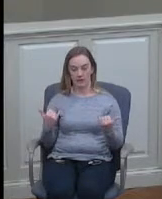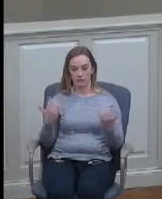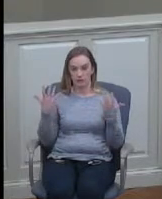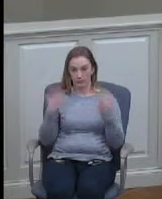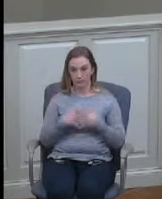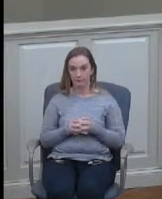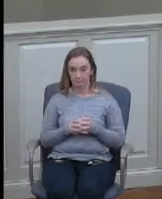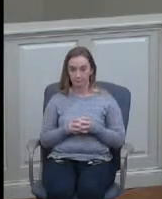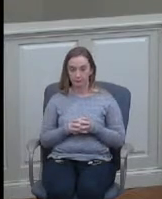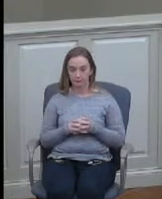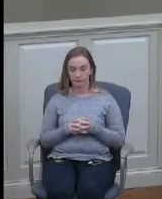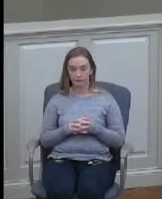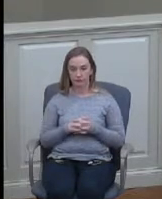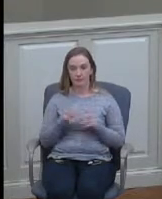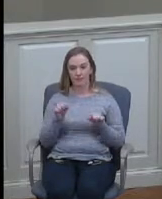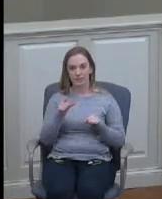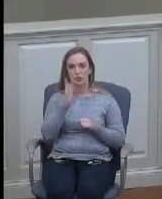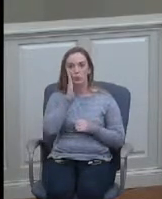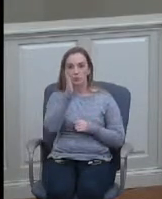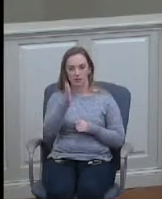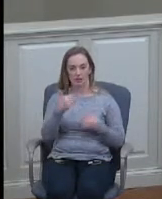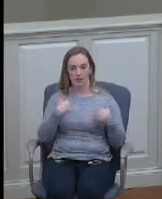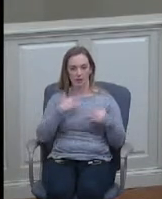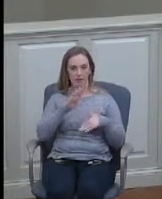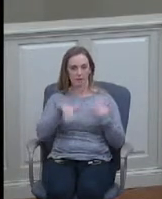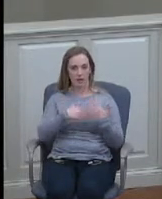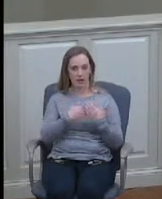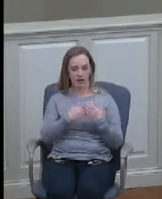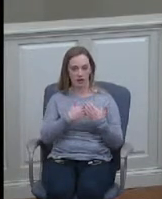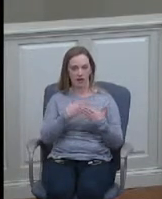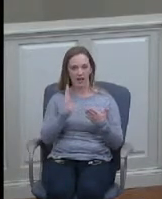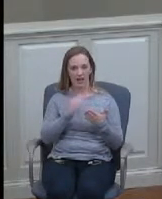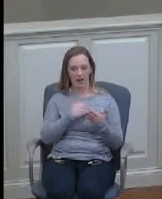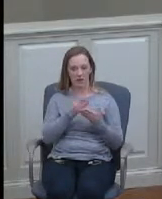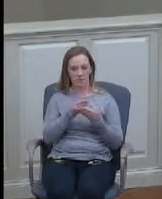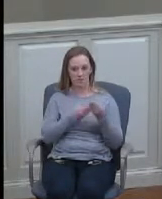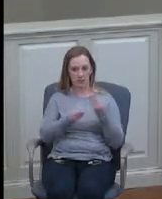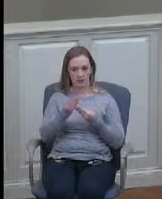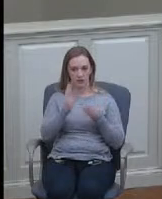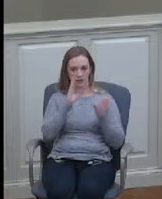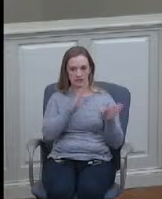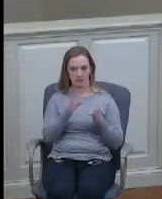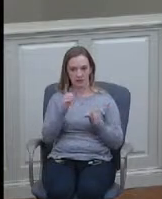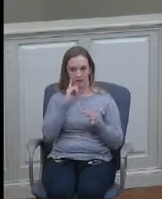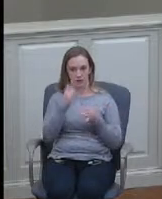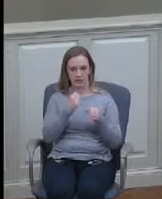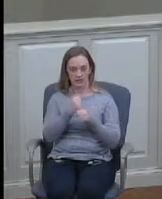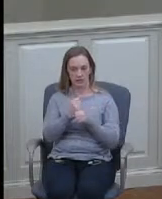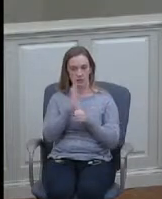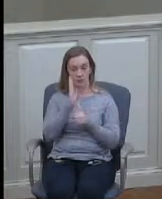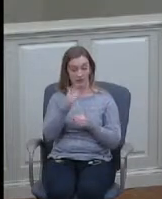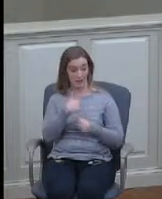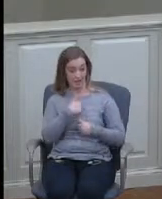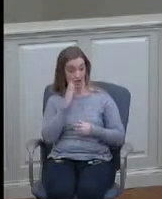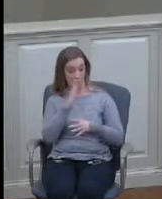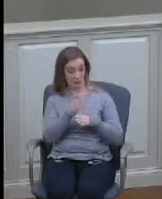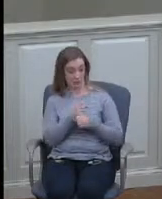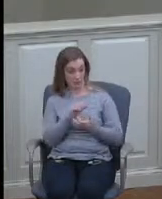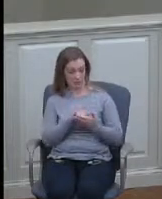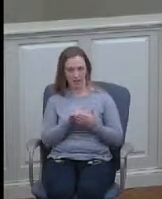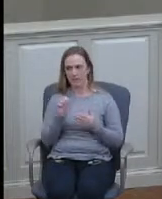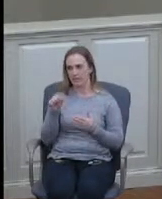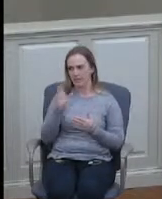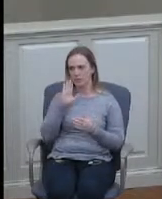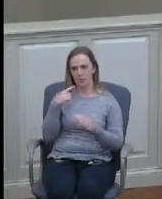So, and yes, you'll have our budget and our plan for the year. Okay. Okay. So I'll be getting that. Oh, you'll